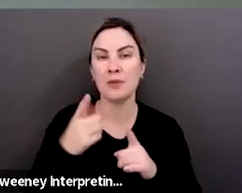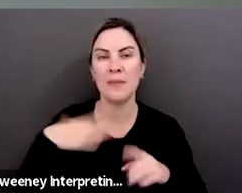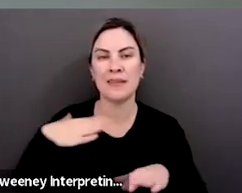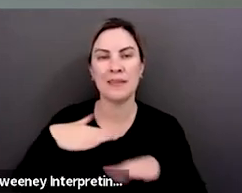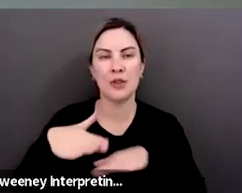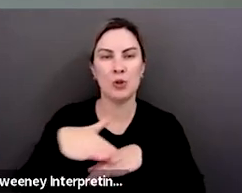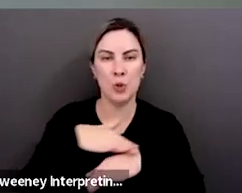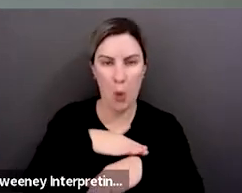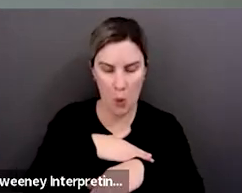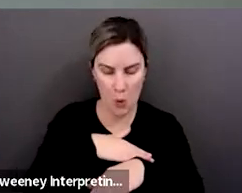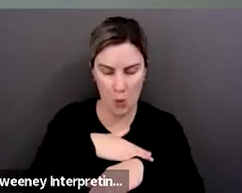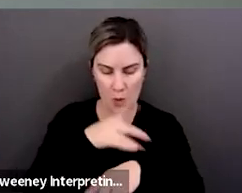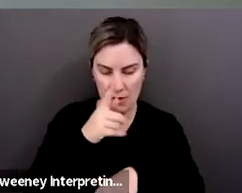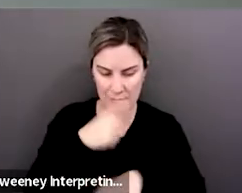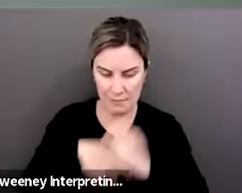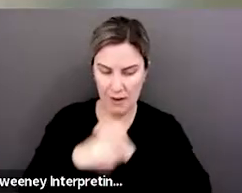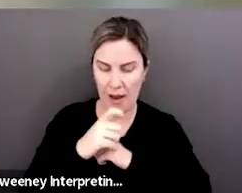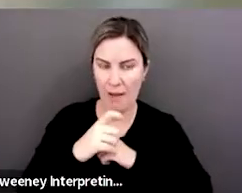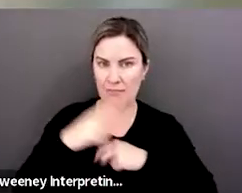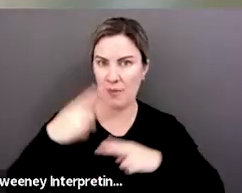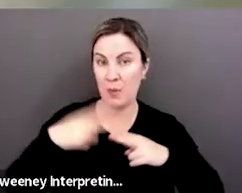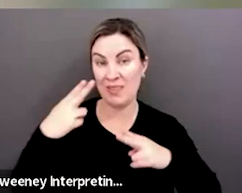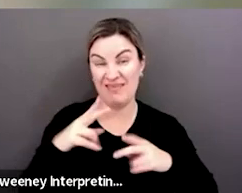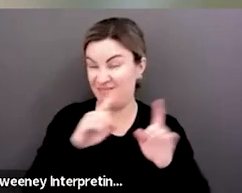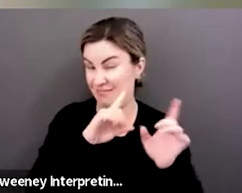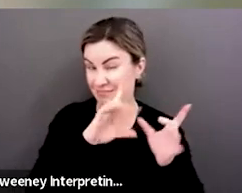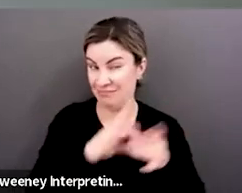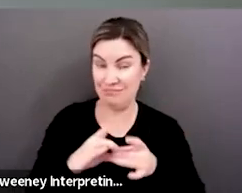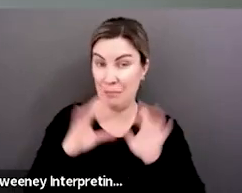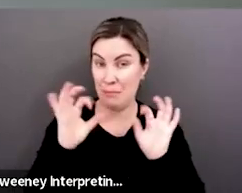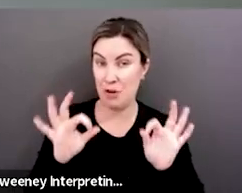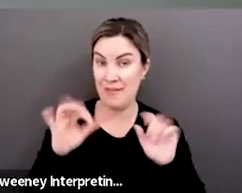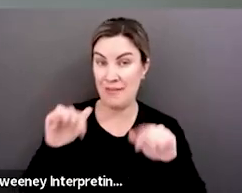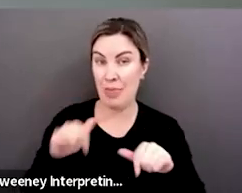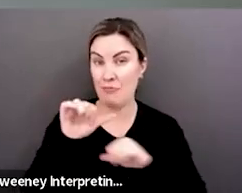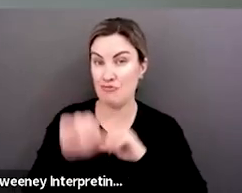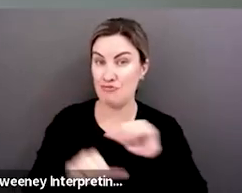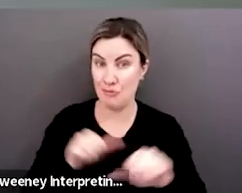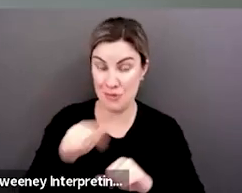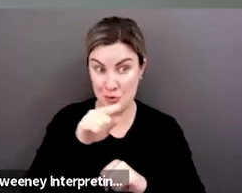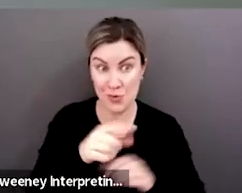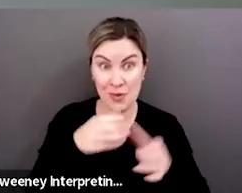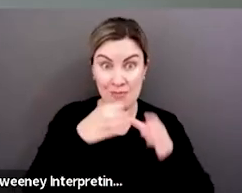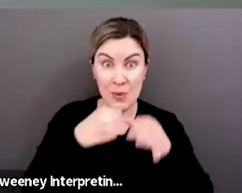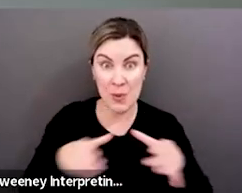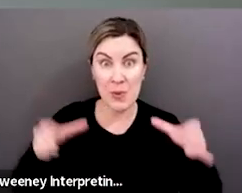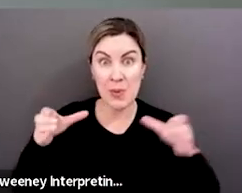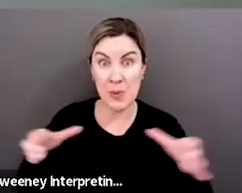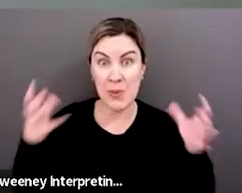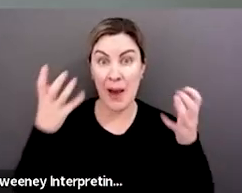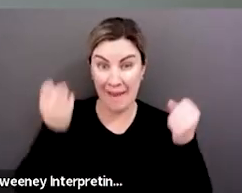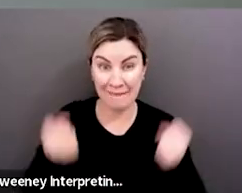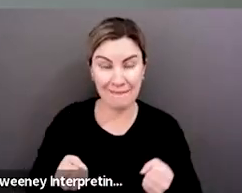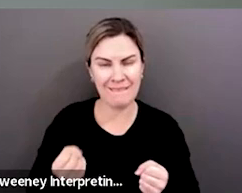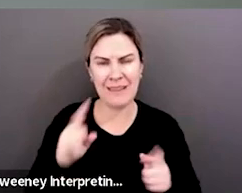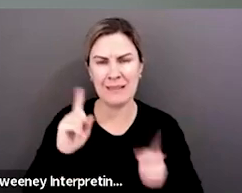And I think that Yeah. to this process, because you're definitely making headway and you're building momentum and you're building traction, and sometimes